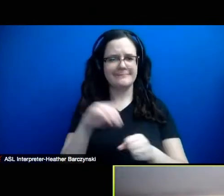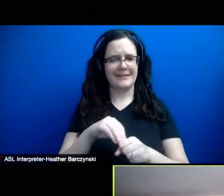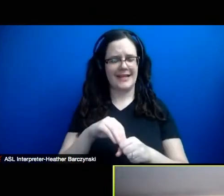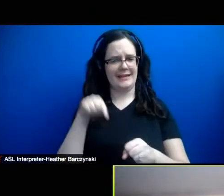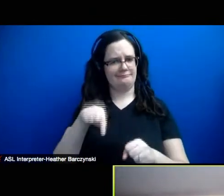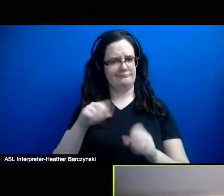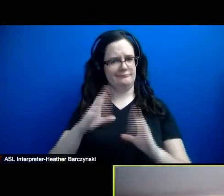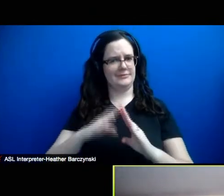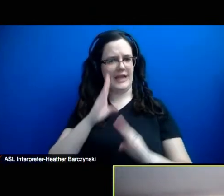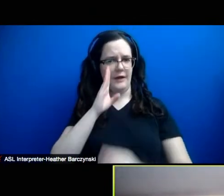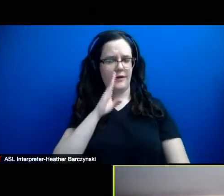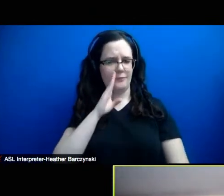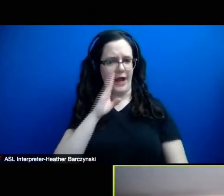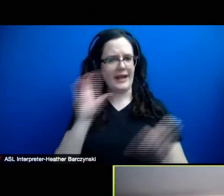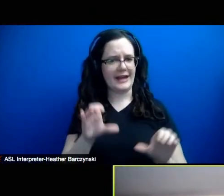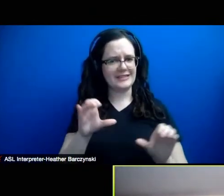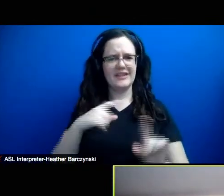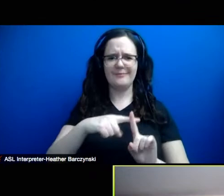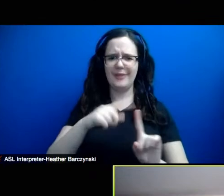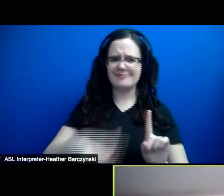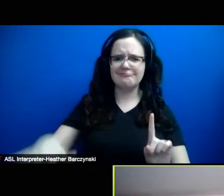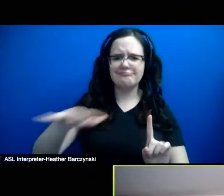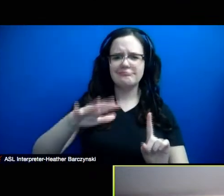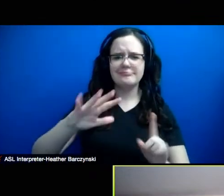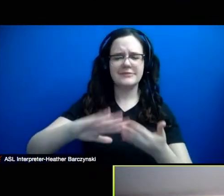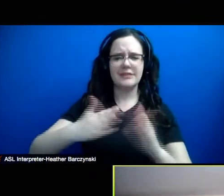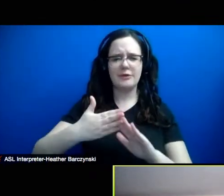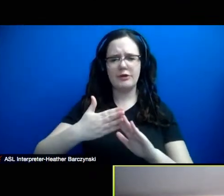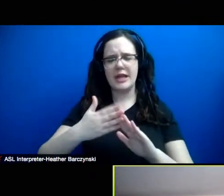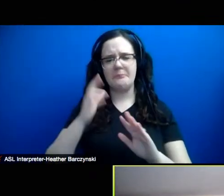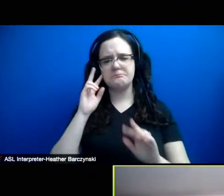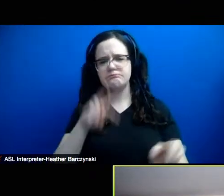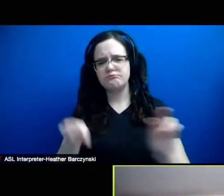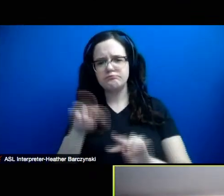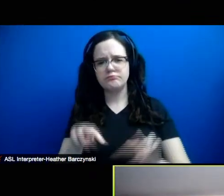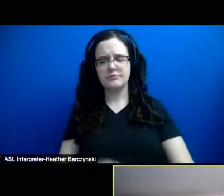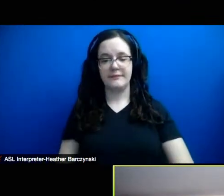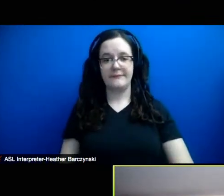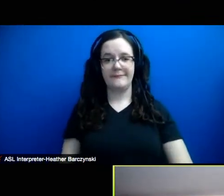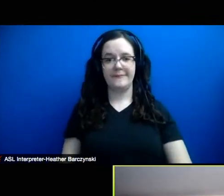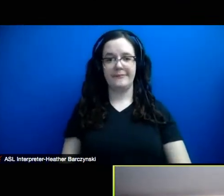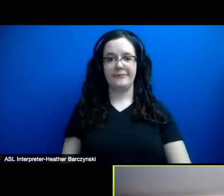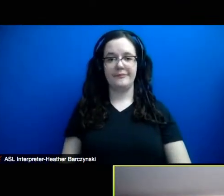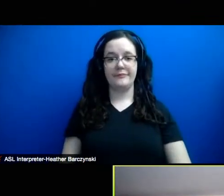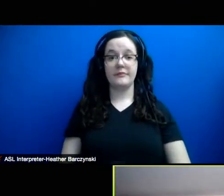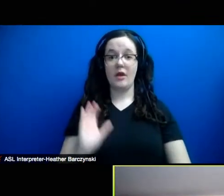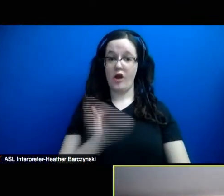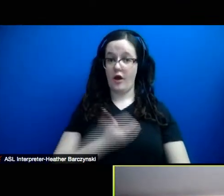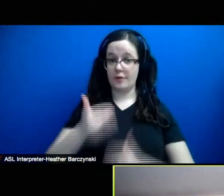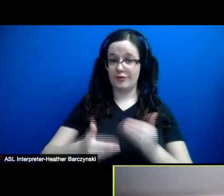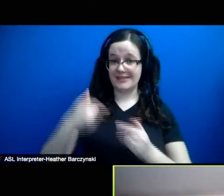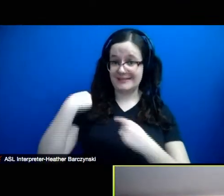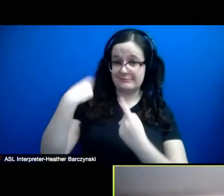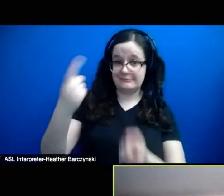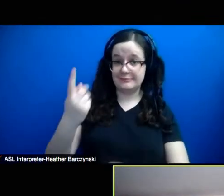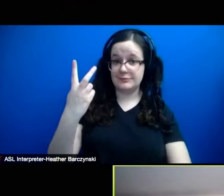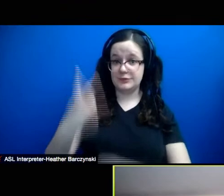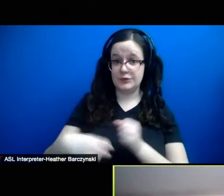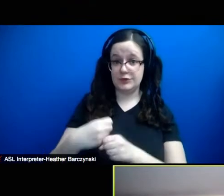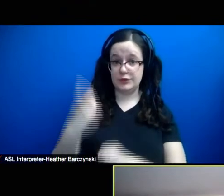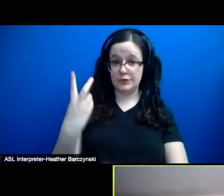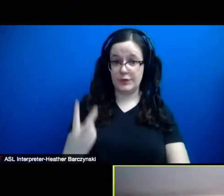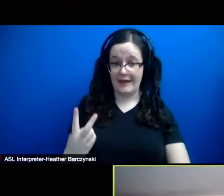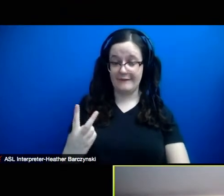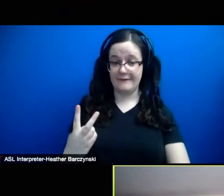and across the broader community. The process that we've undergone for the last 2.5 years